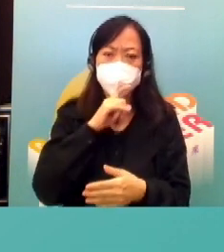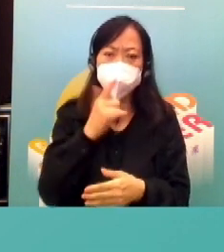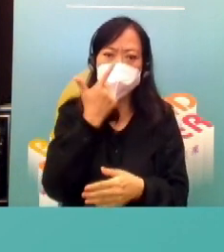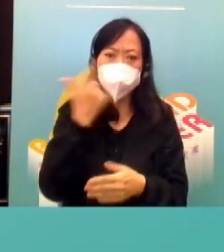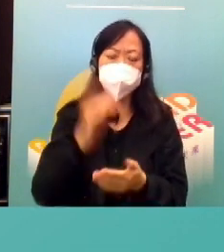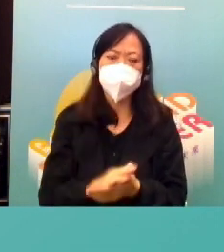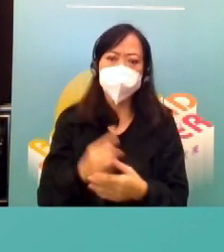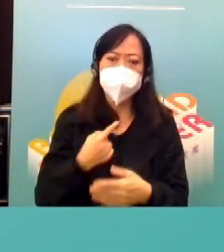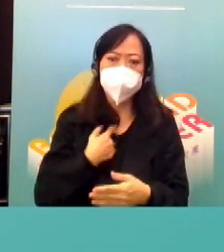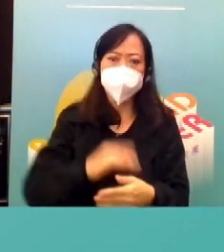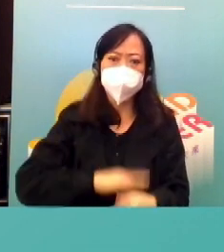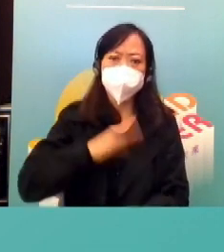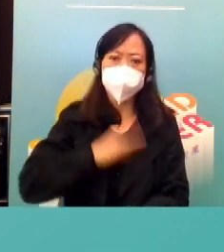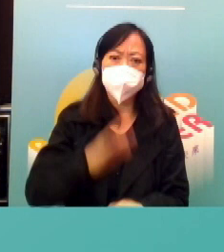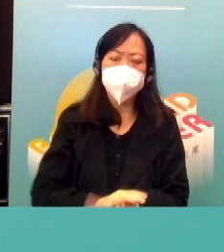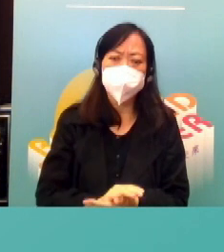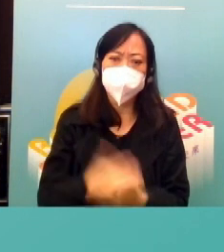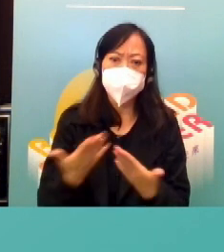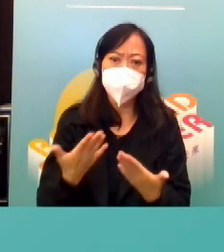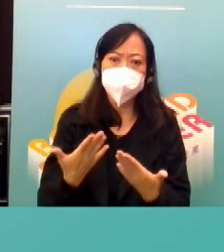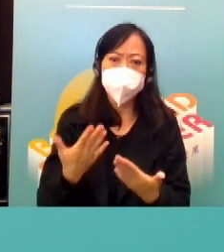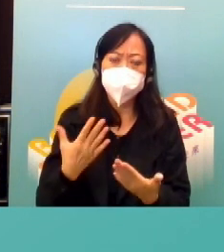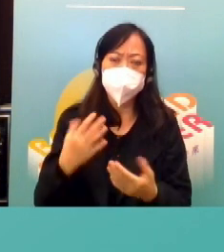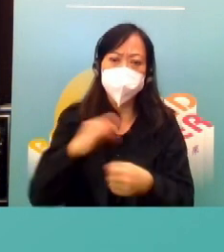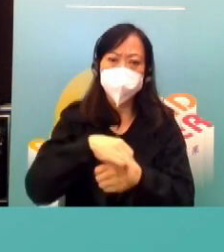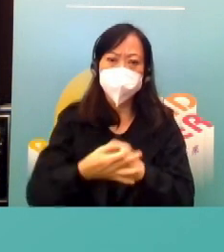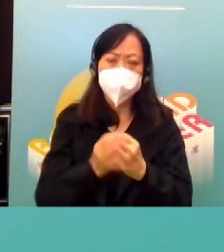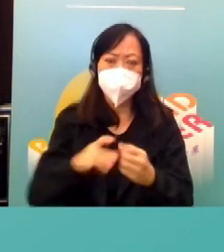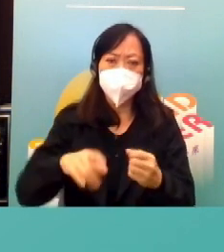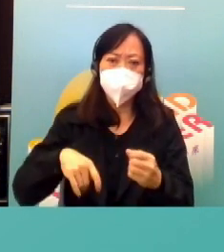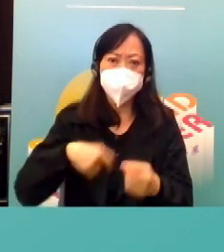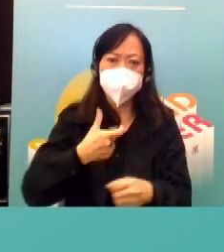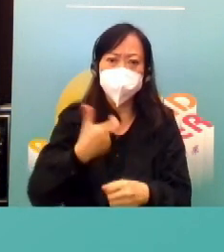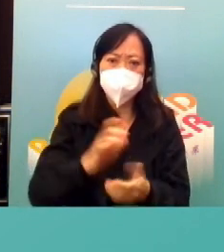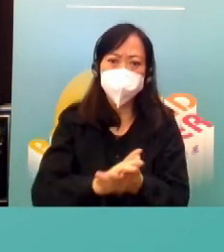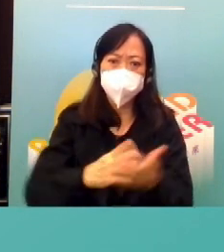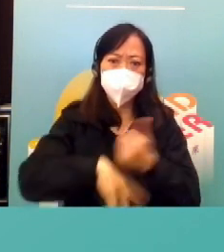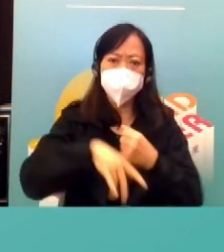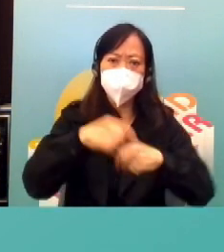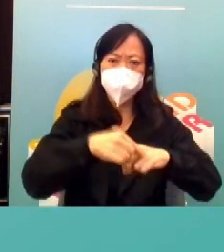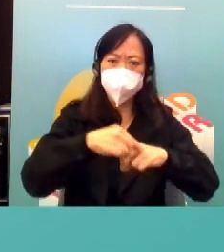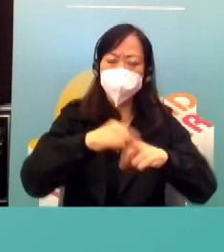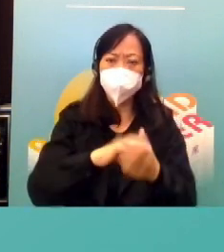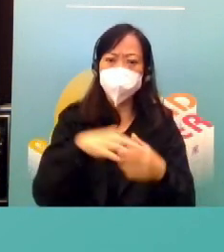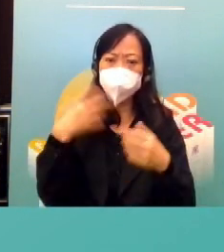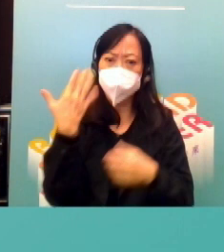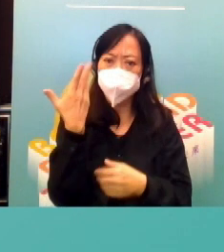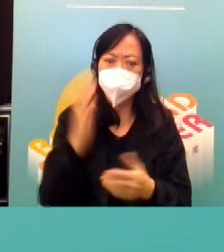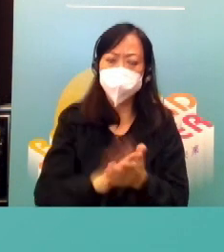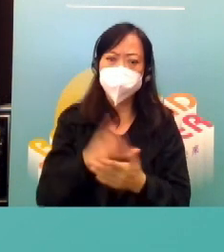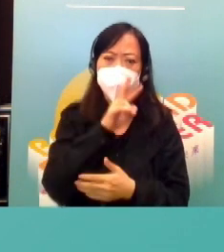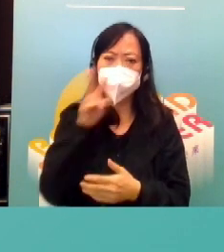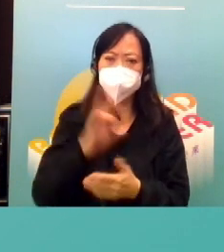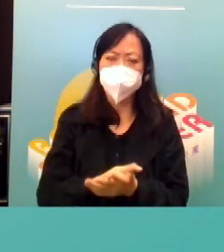the IMF, and you see that actually there are a lot more natural resources recorded and reported